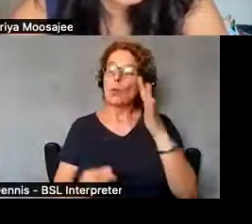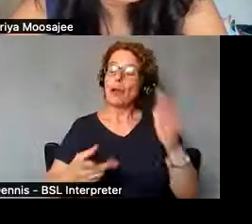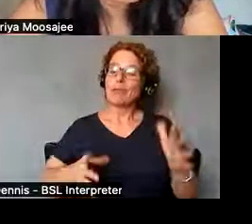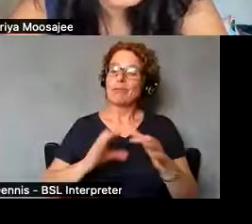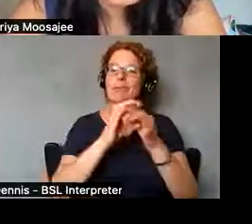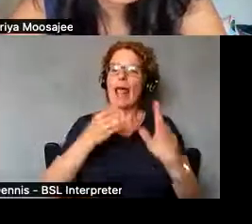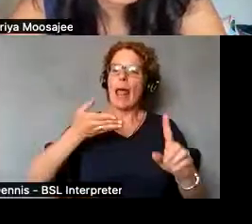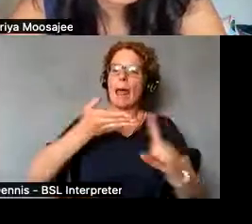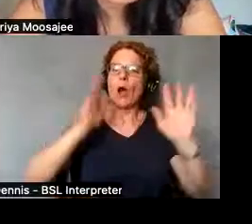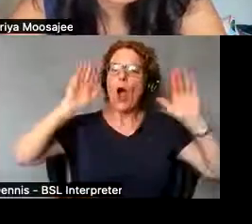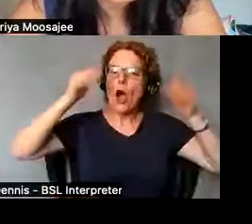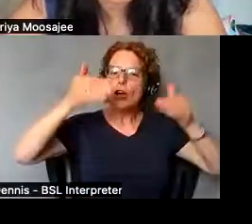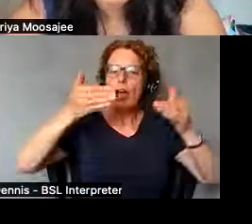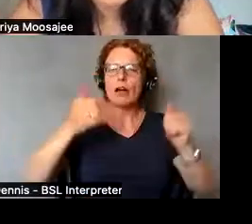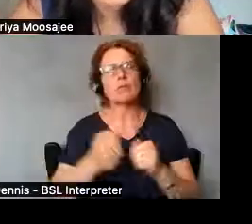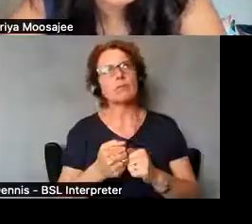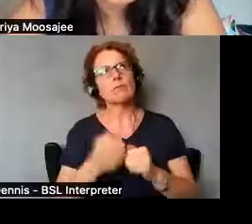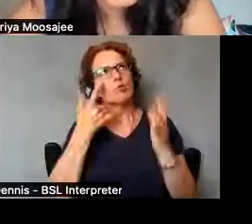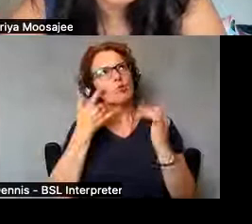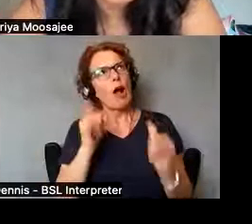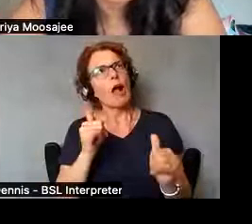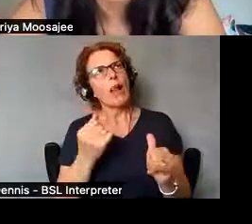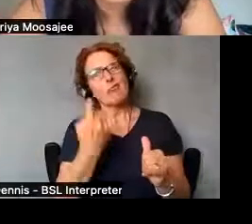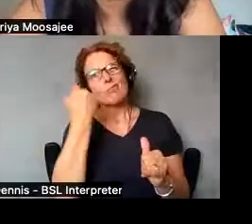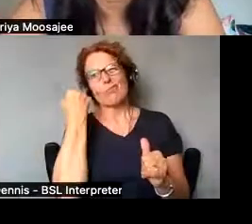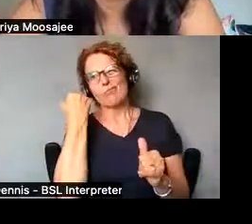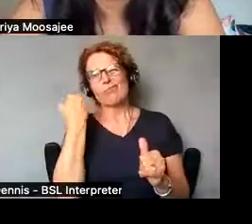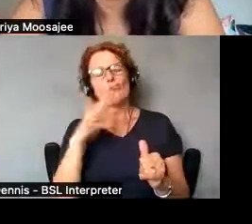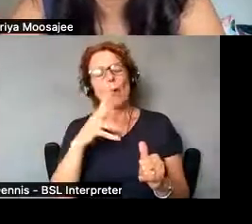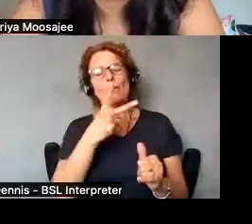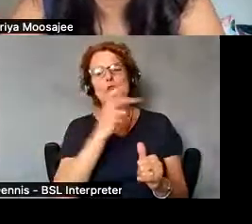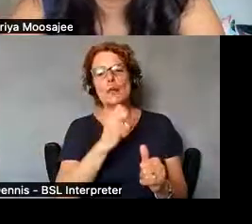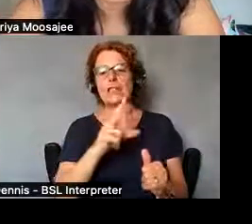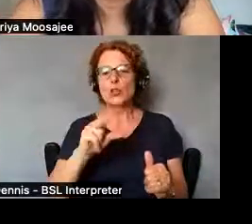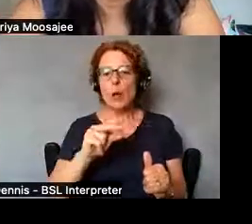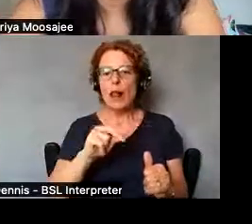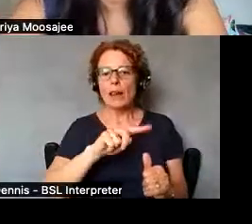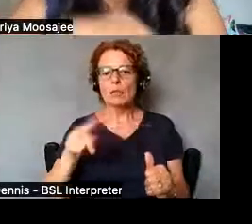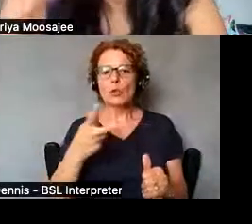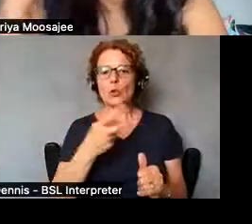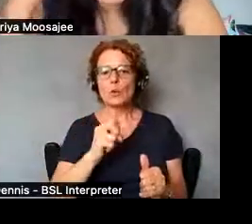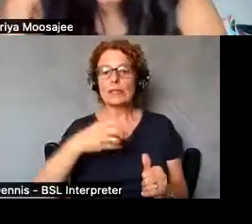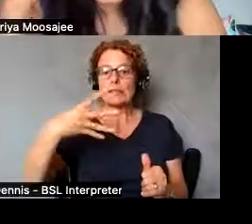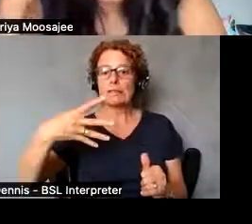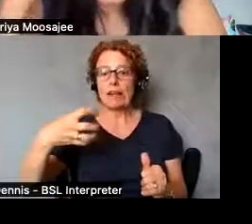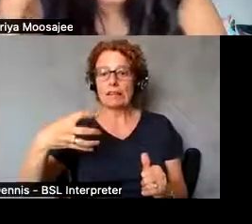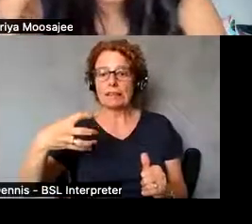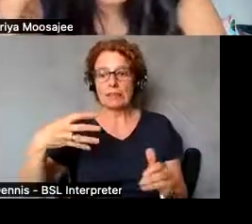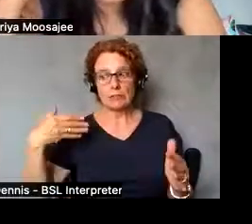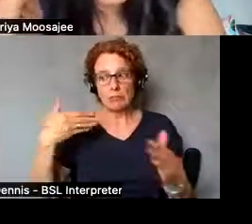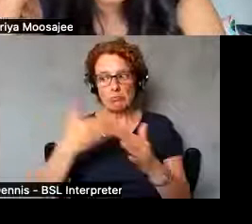was one back, it ran between 2012 and 2019, and it was